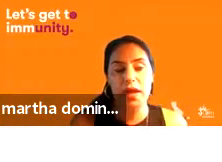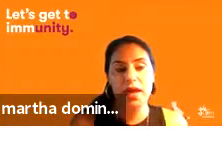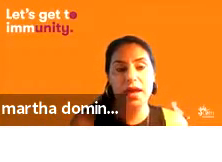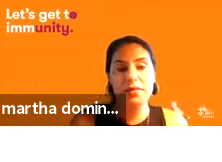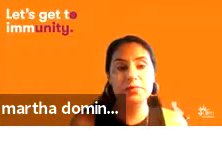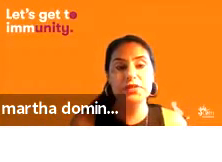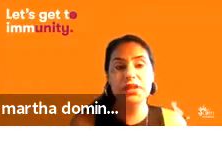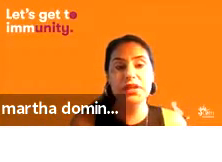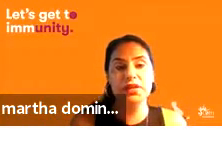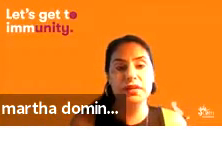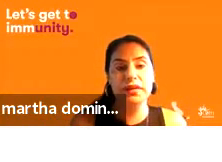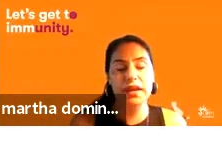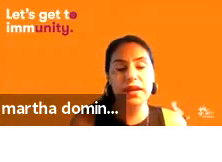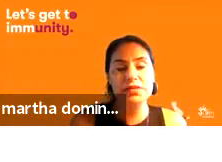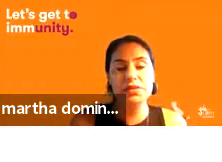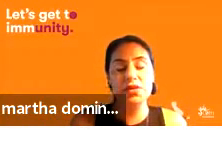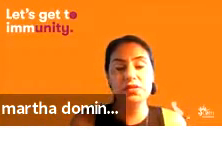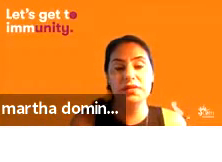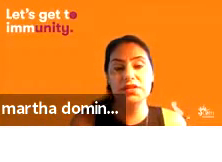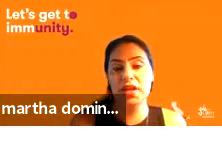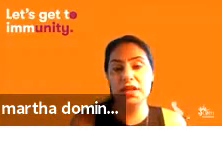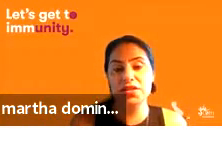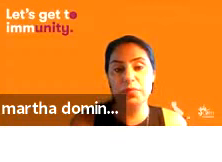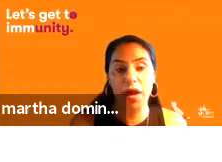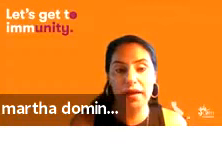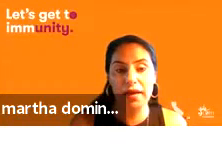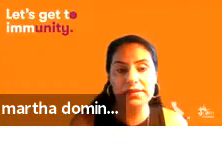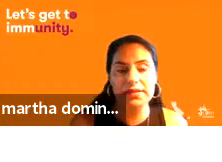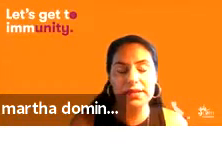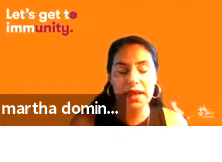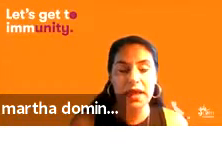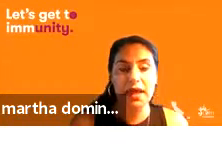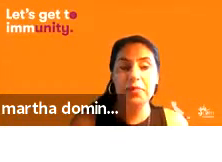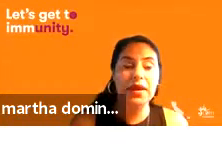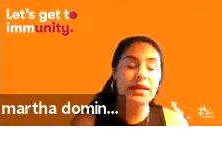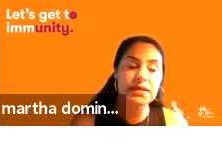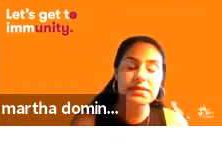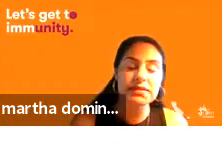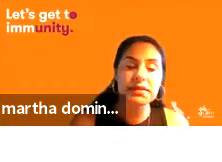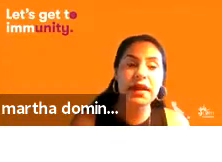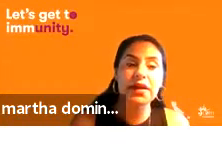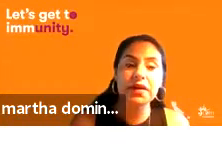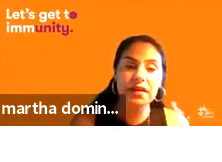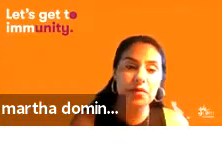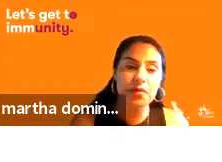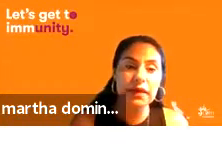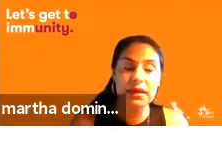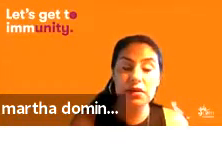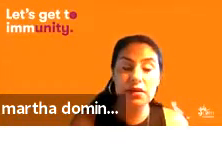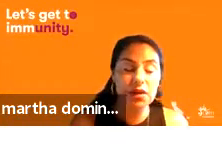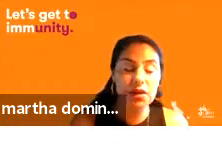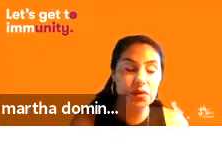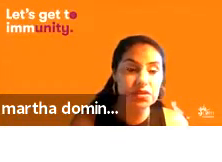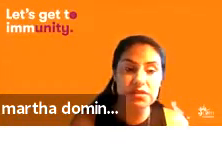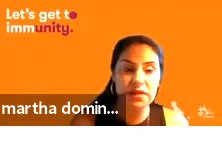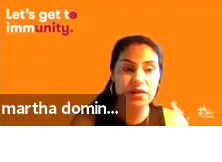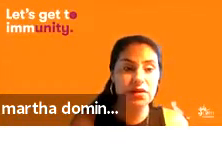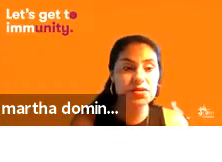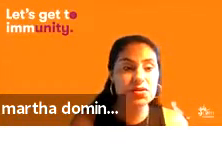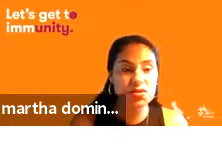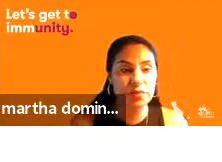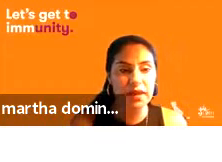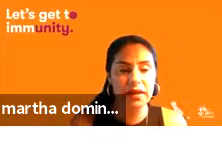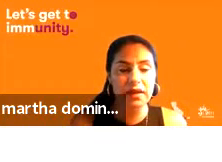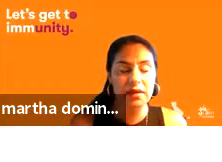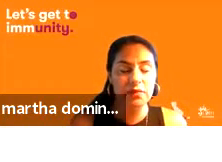up, particularly as a result of the J&J pause. It is an area that we've been getting a lot of questions, even